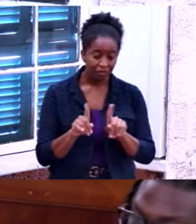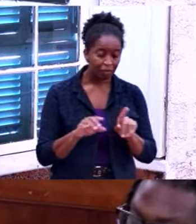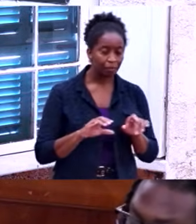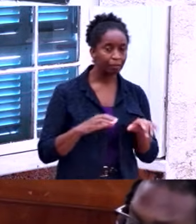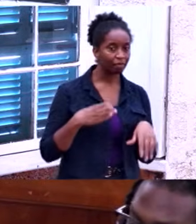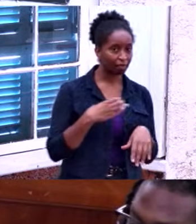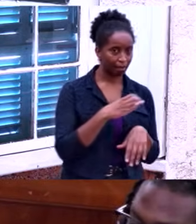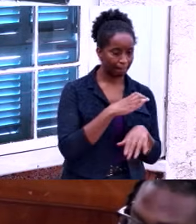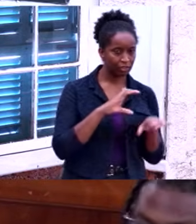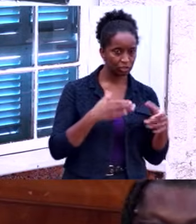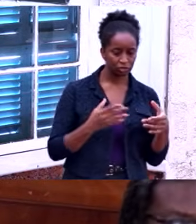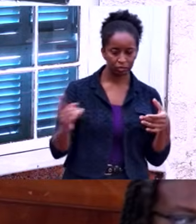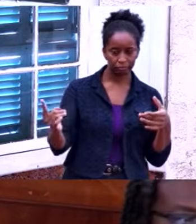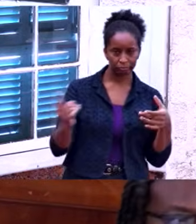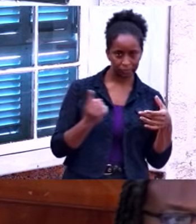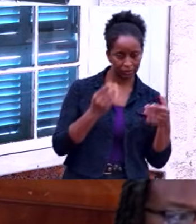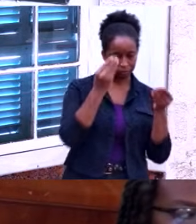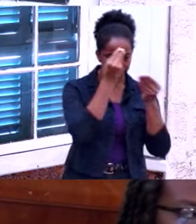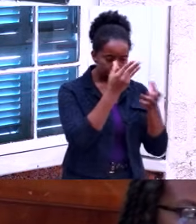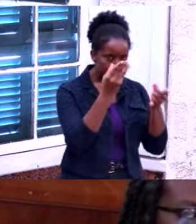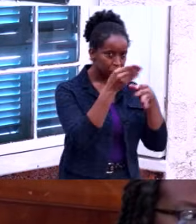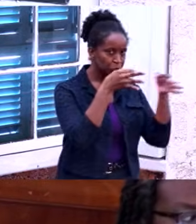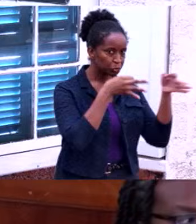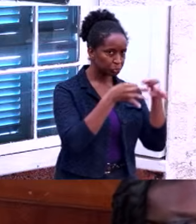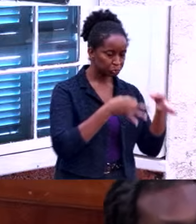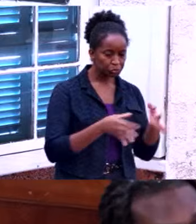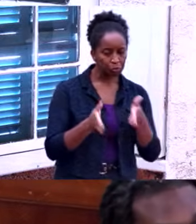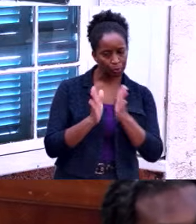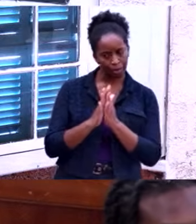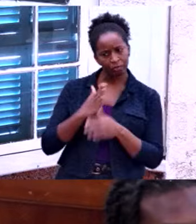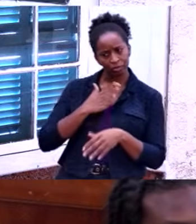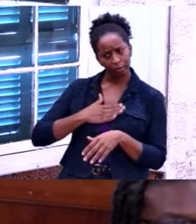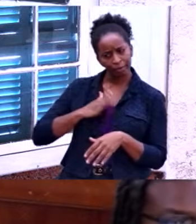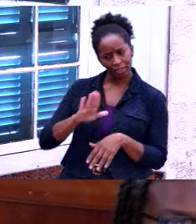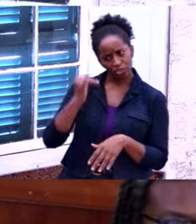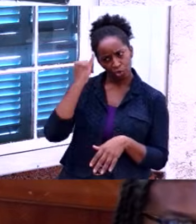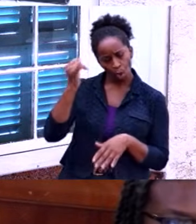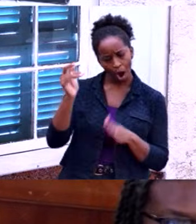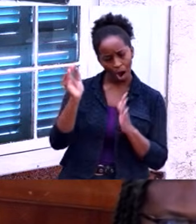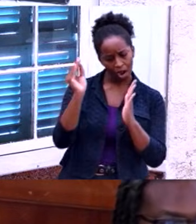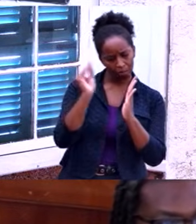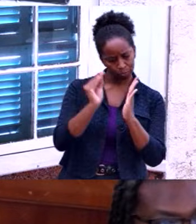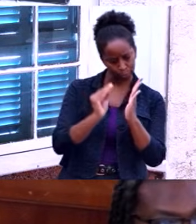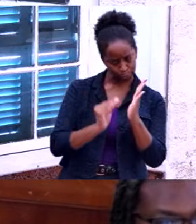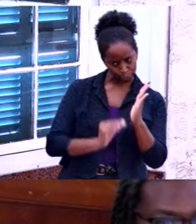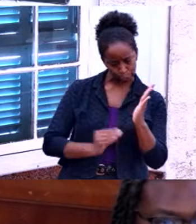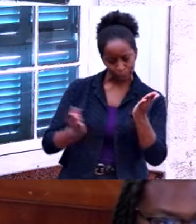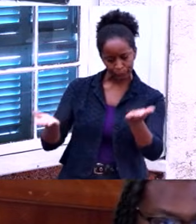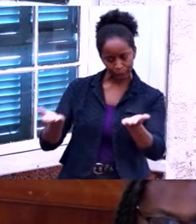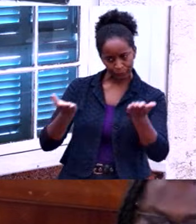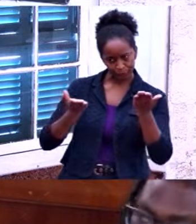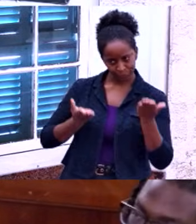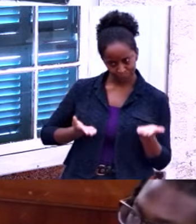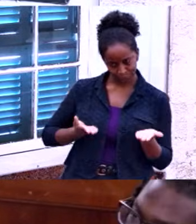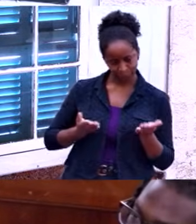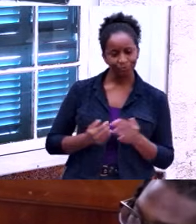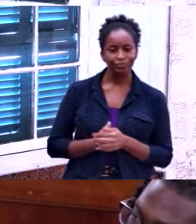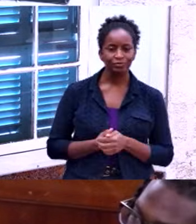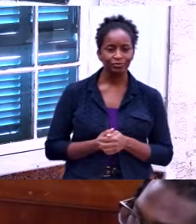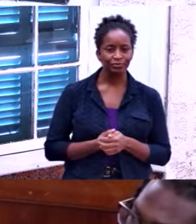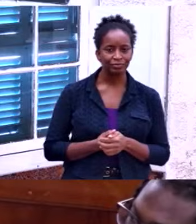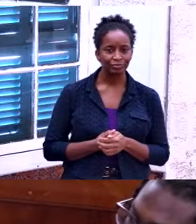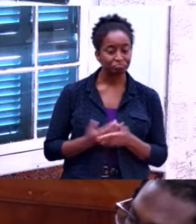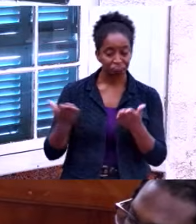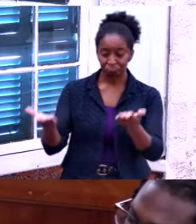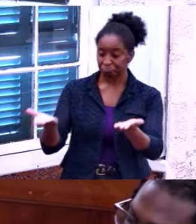writing. Didn't come in writing. But you hear some echoes about this constitution. We need a